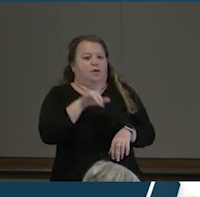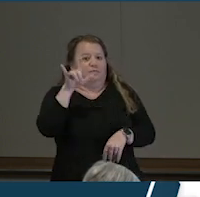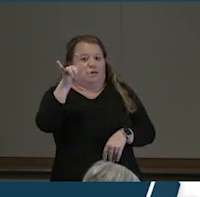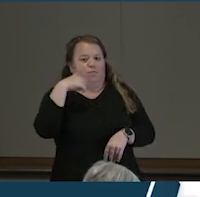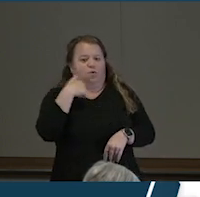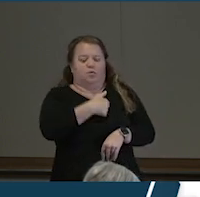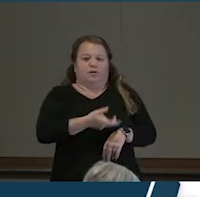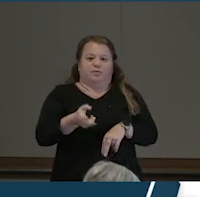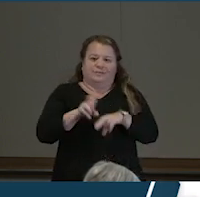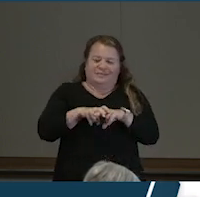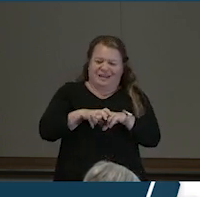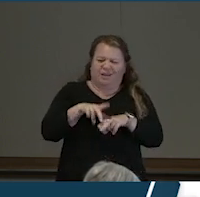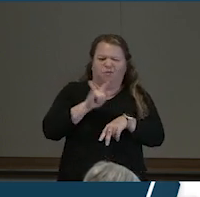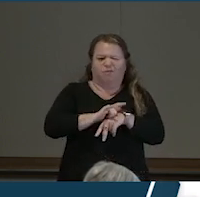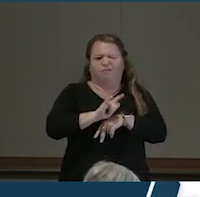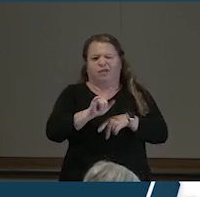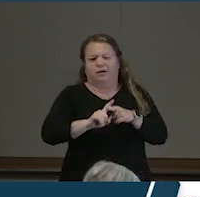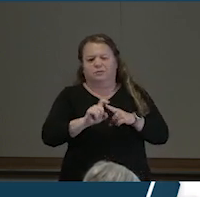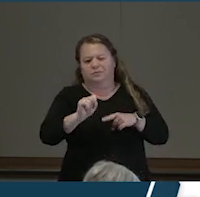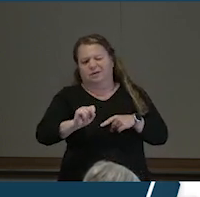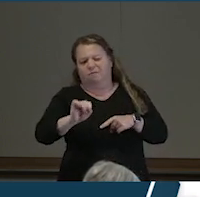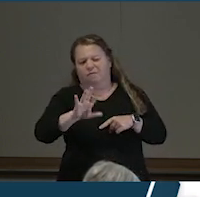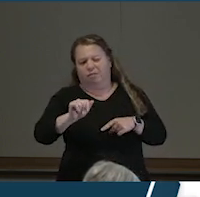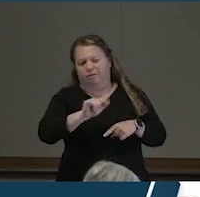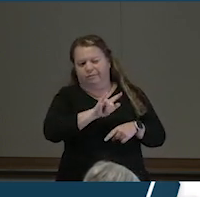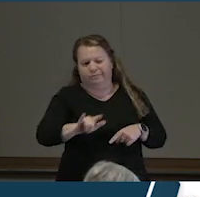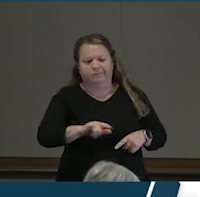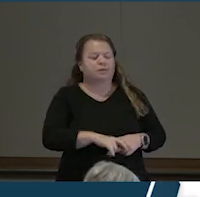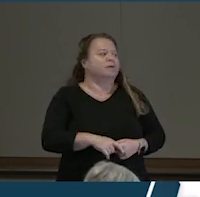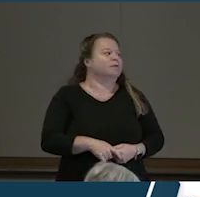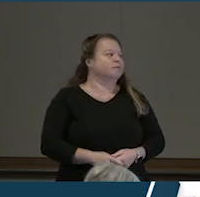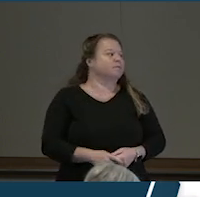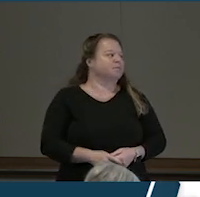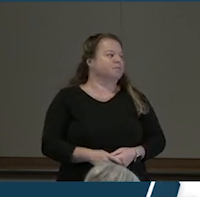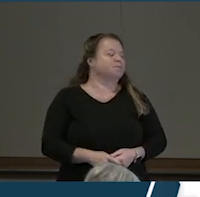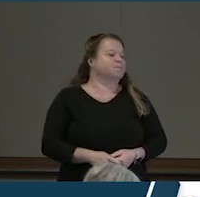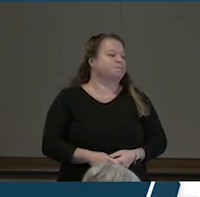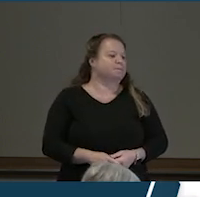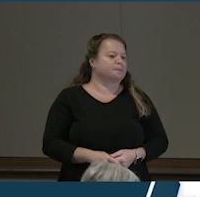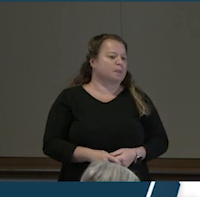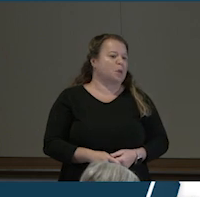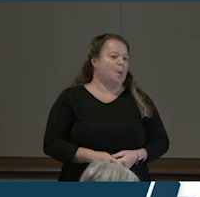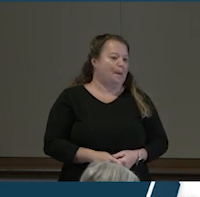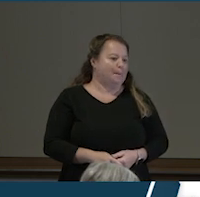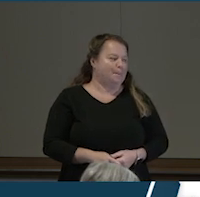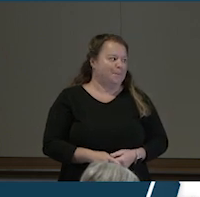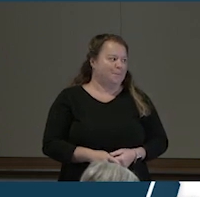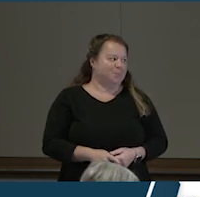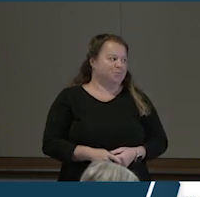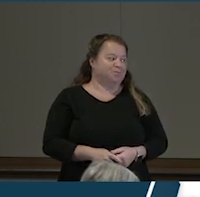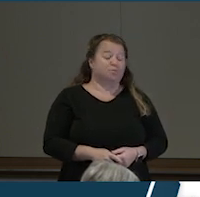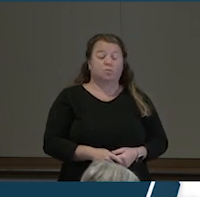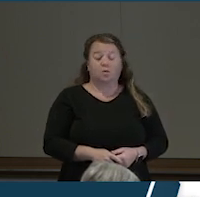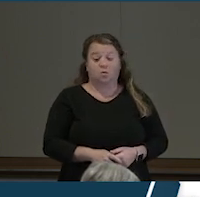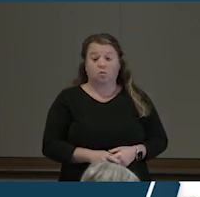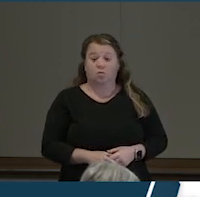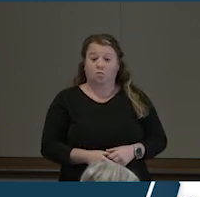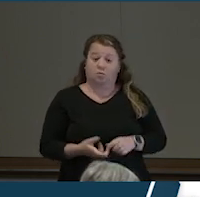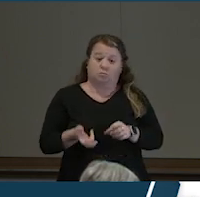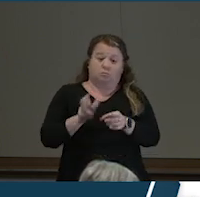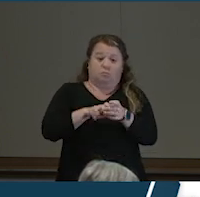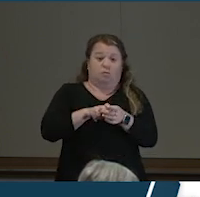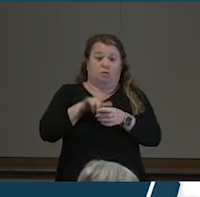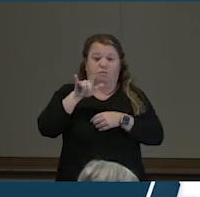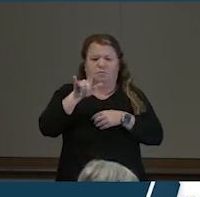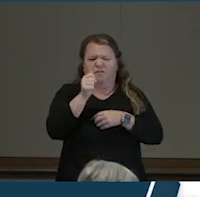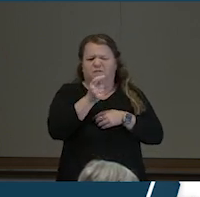of us that were flying back to South Florida. And when, so we're on the plane, but there's only a few